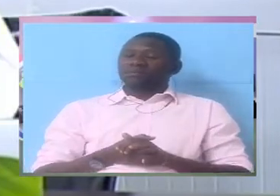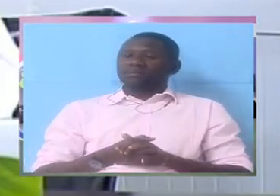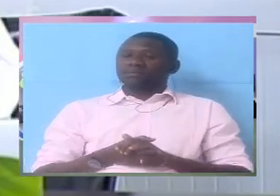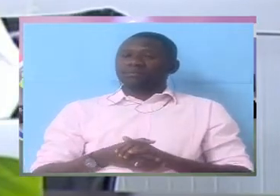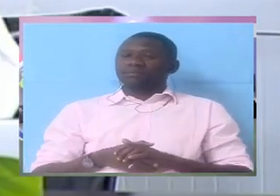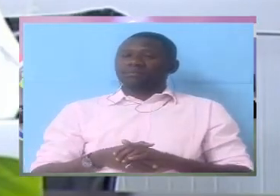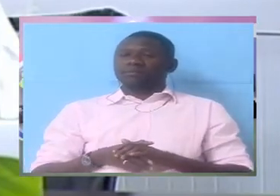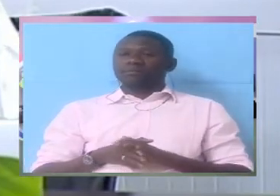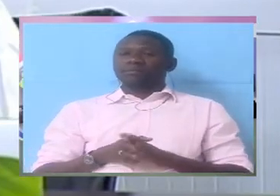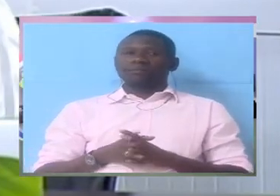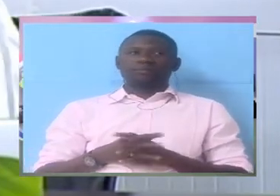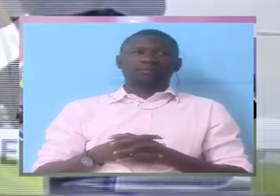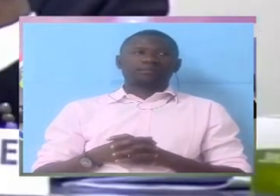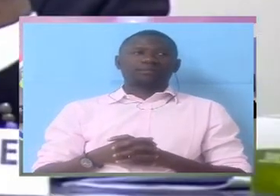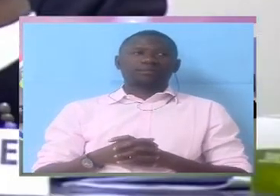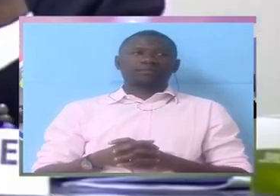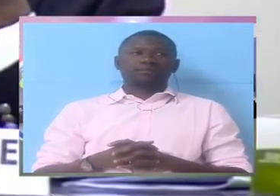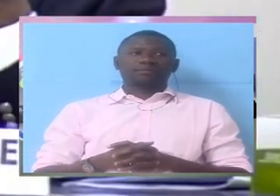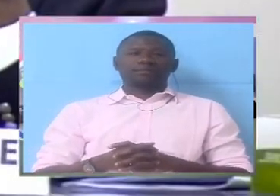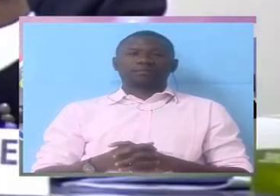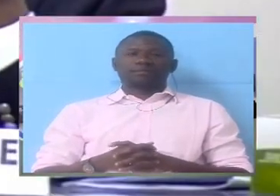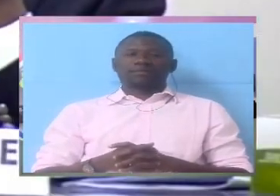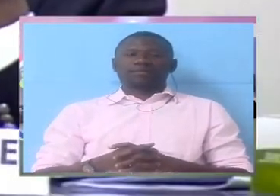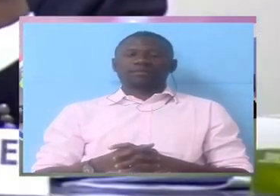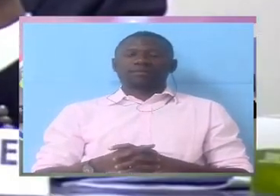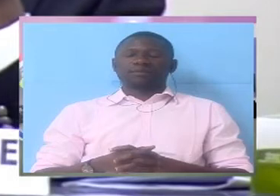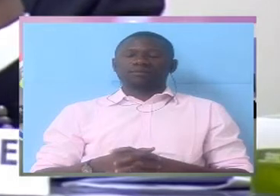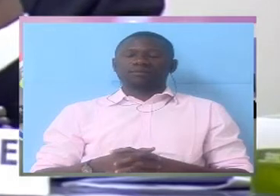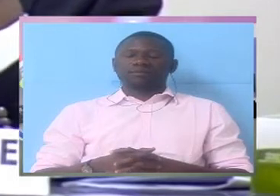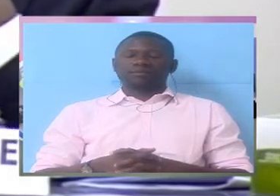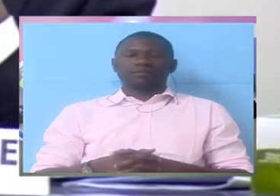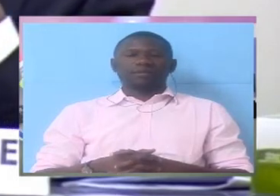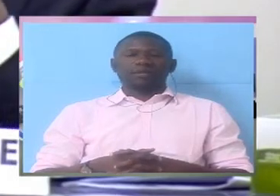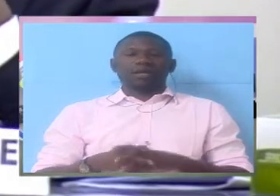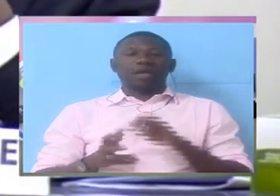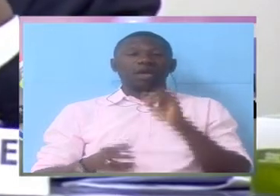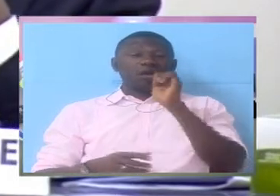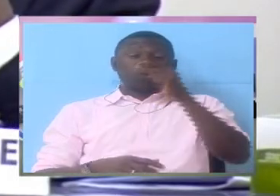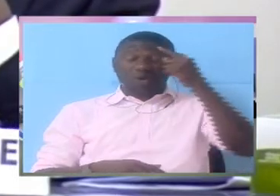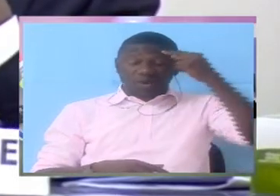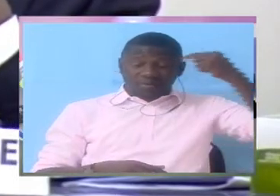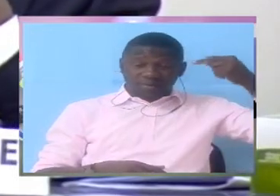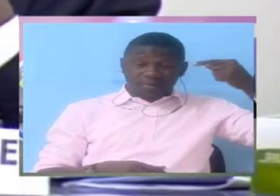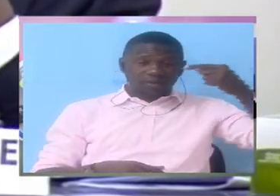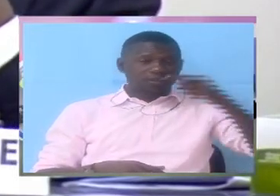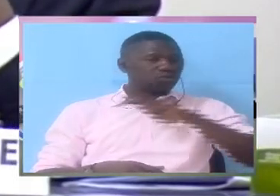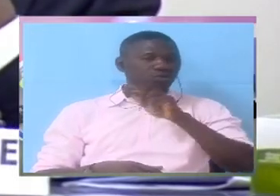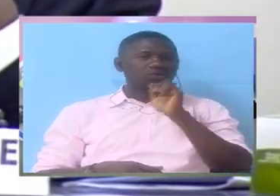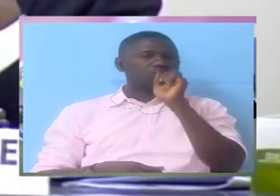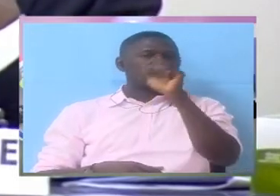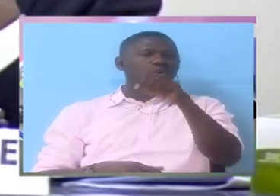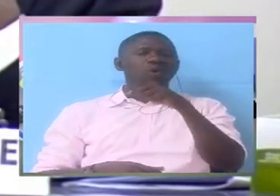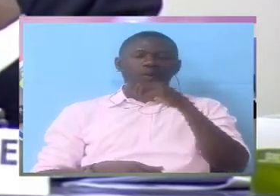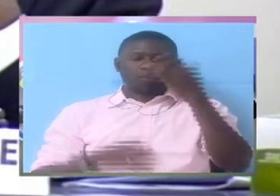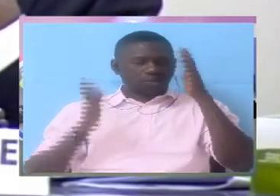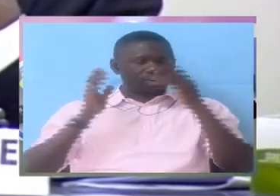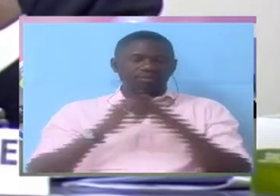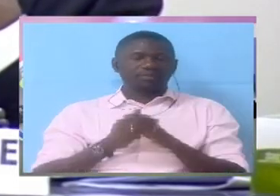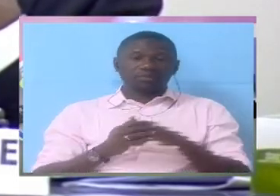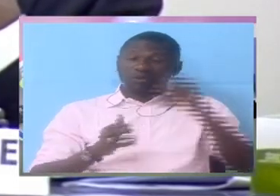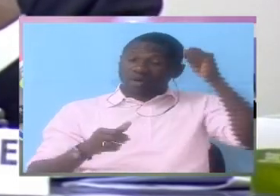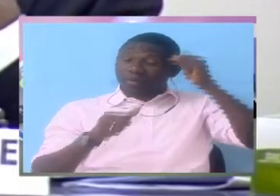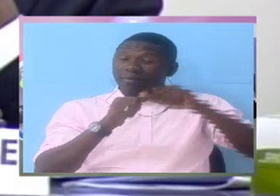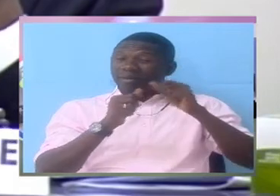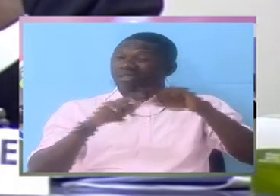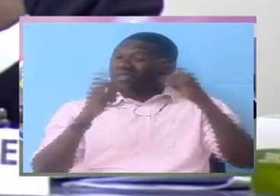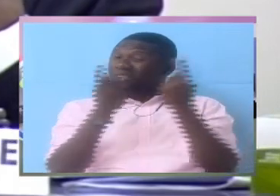de hakilote bule. Mr. Witness, memory is not your problem. Remembering details is not your problem. Yimankete la kole ya koti